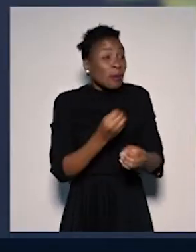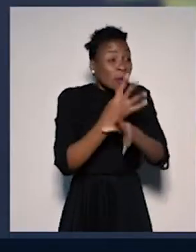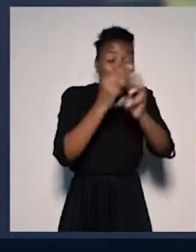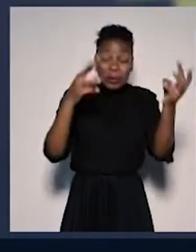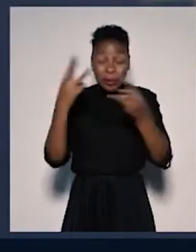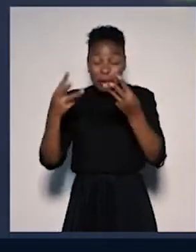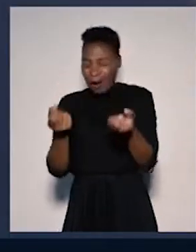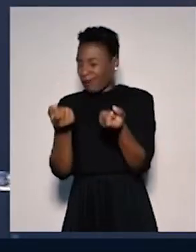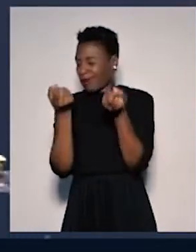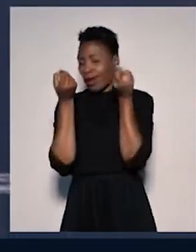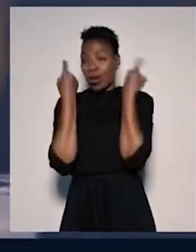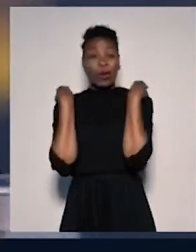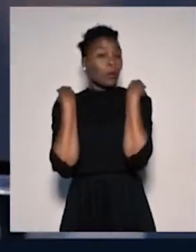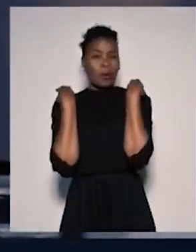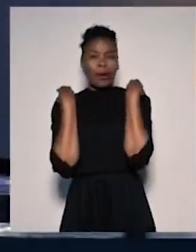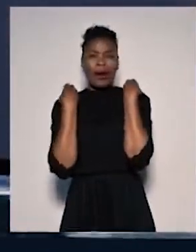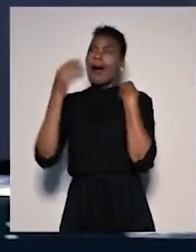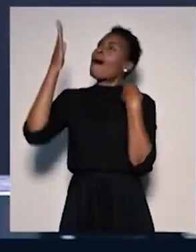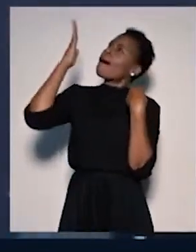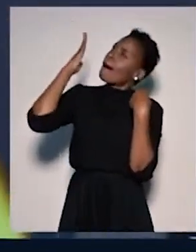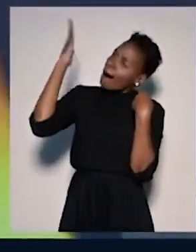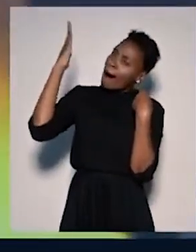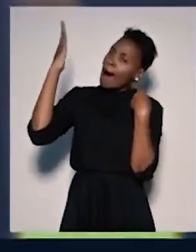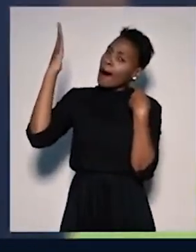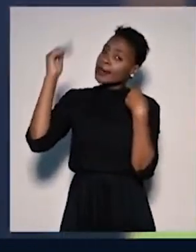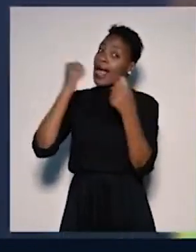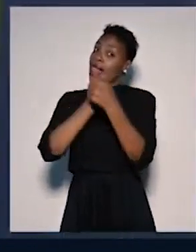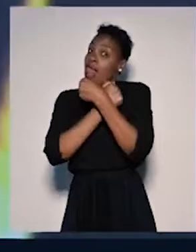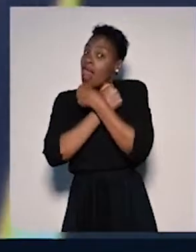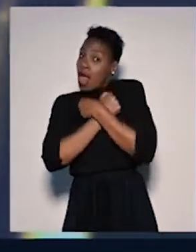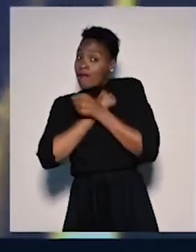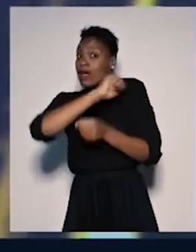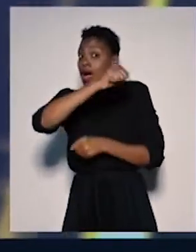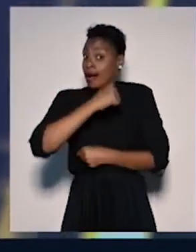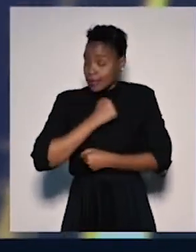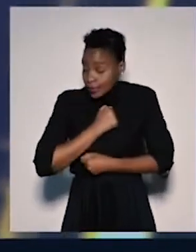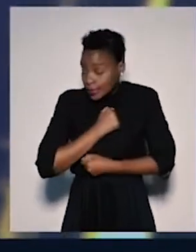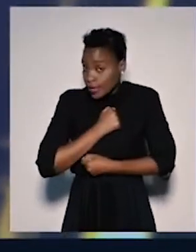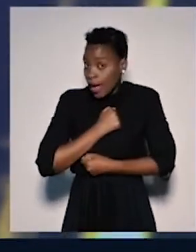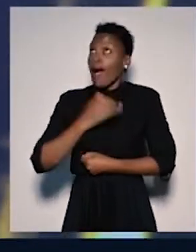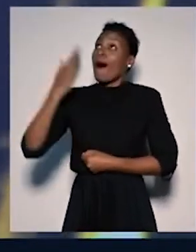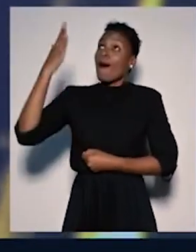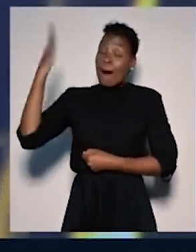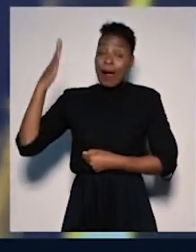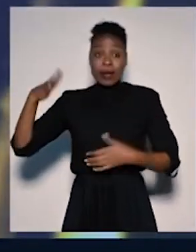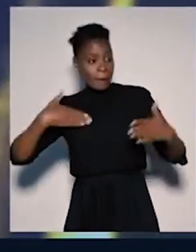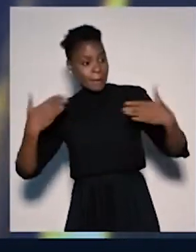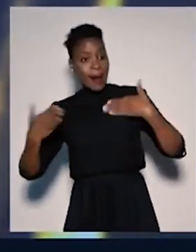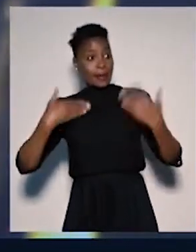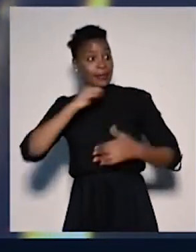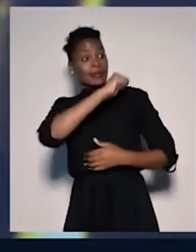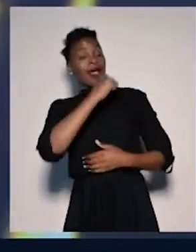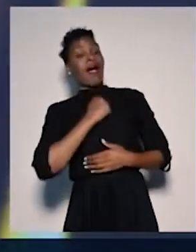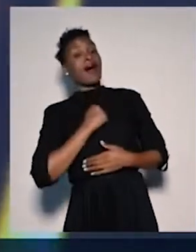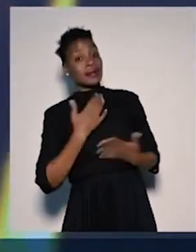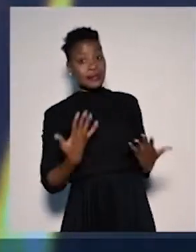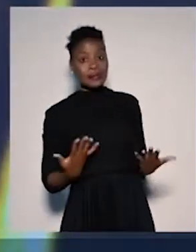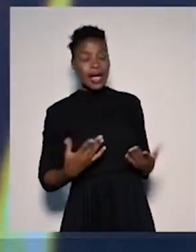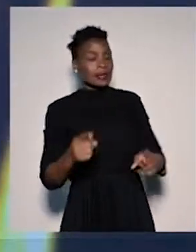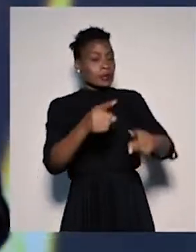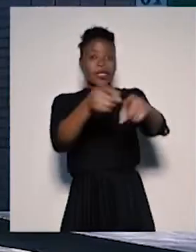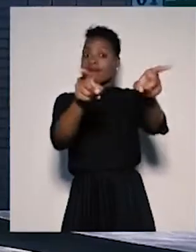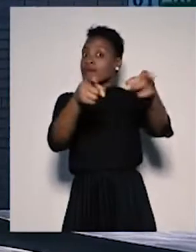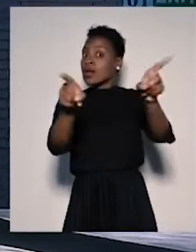understood. There's a difference between God loving us and God being pleased with us. Big